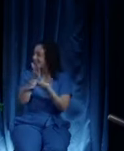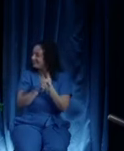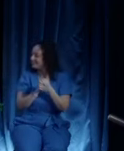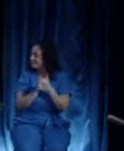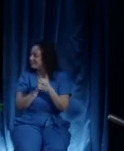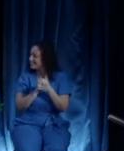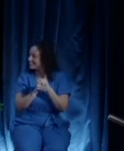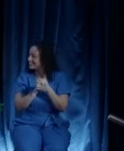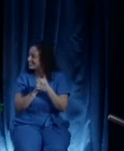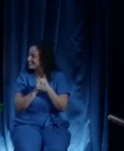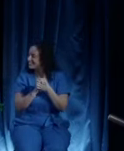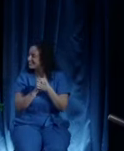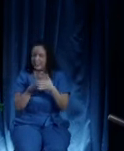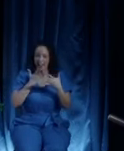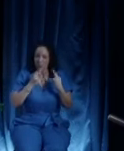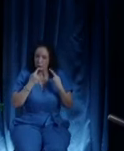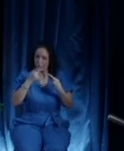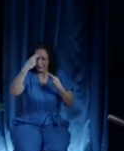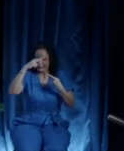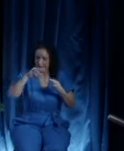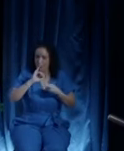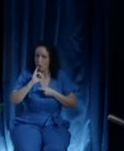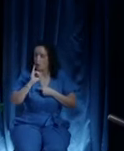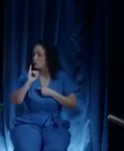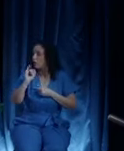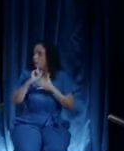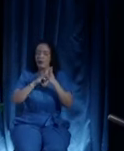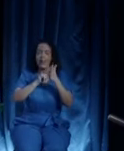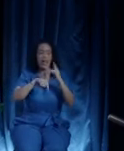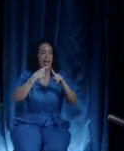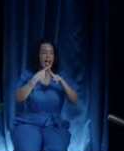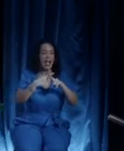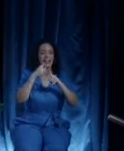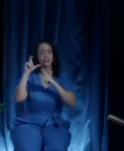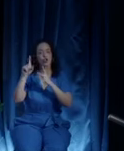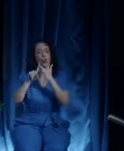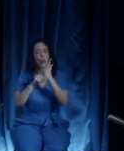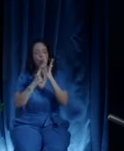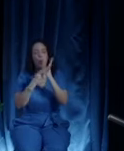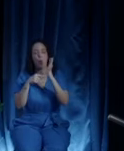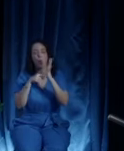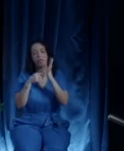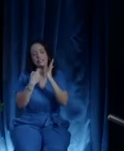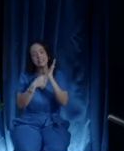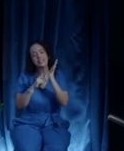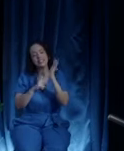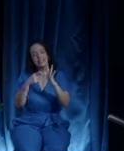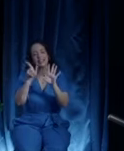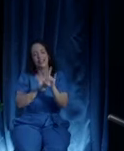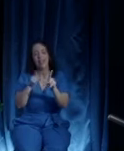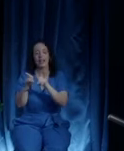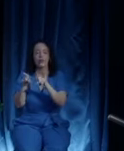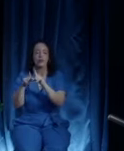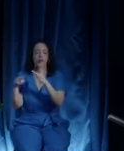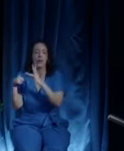I don't want to get it wrong. Alex Courtney and Dr. Nicola Clark. So please give a round of applause.